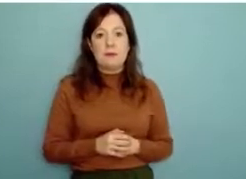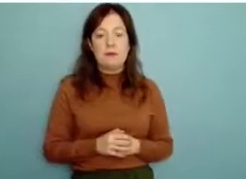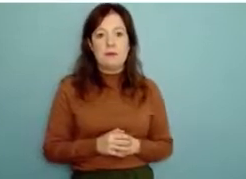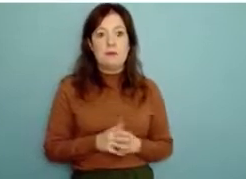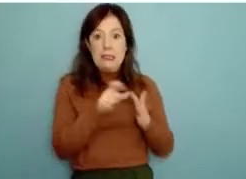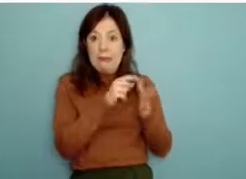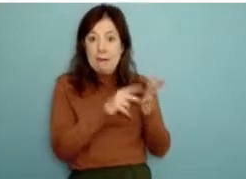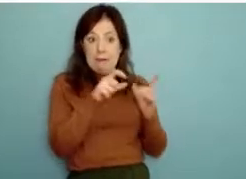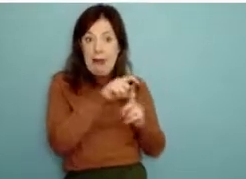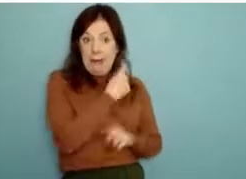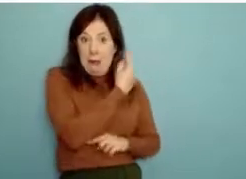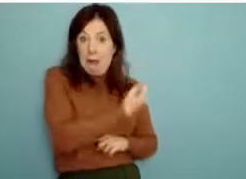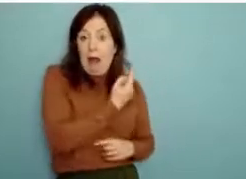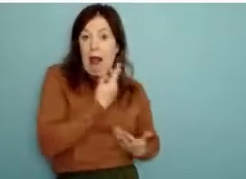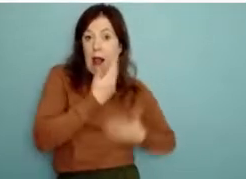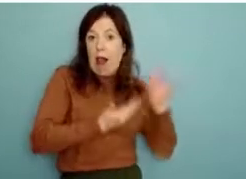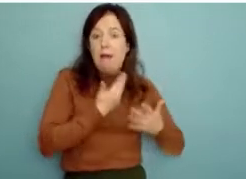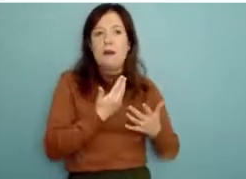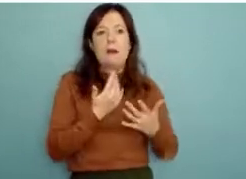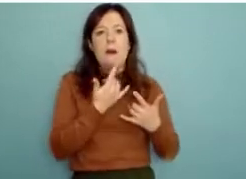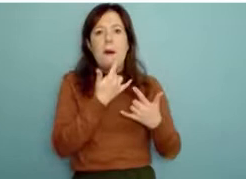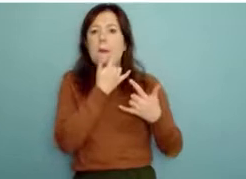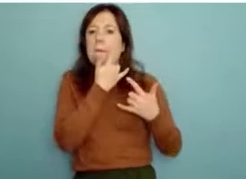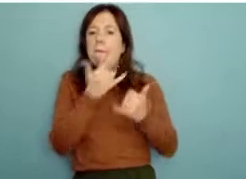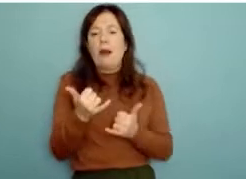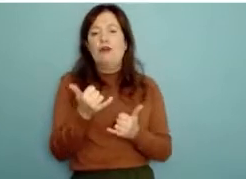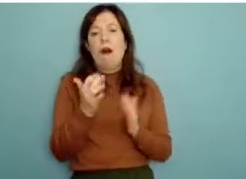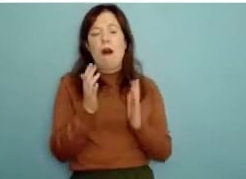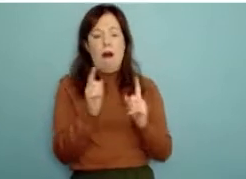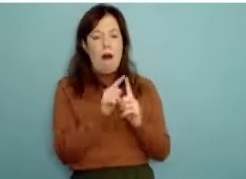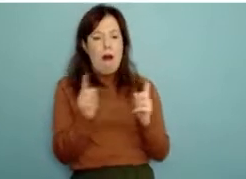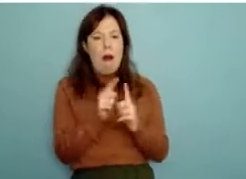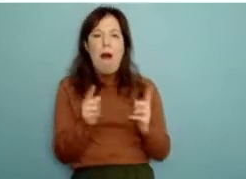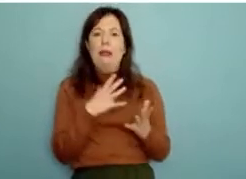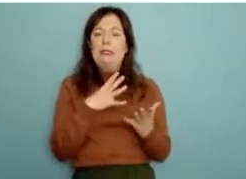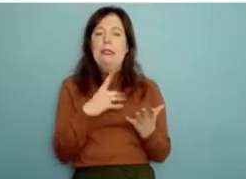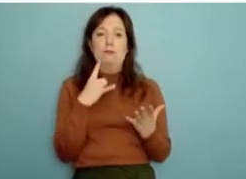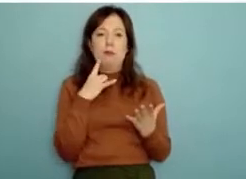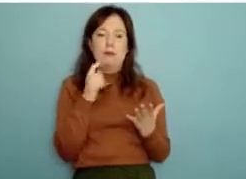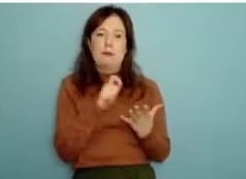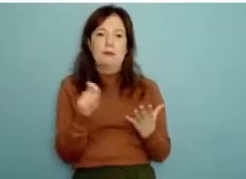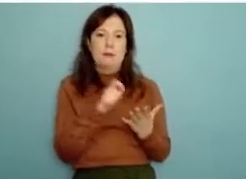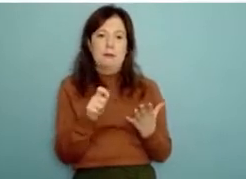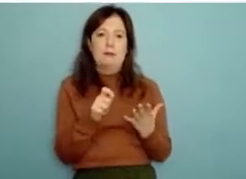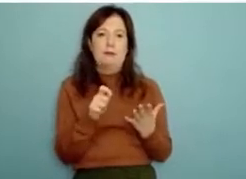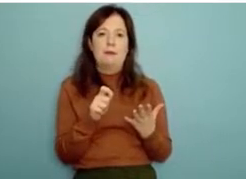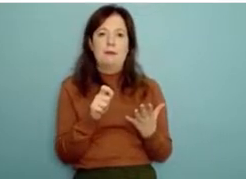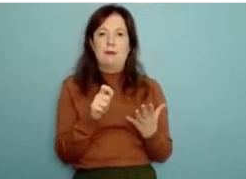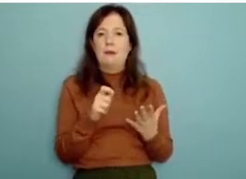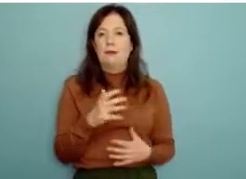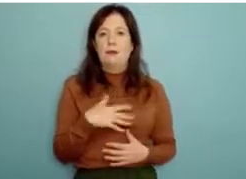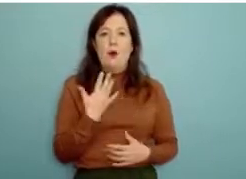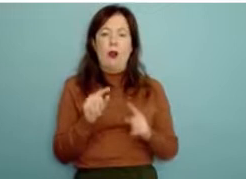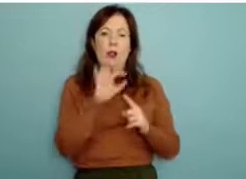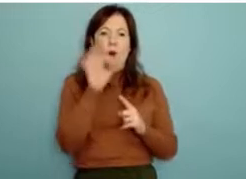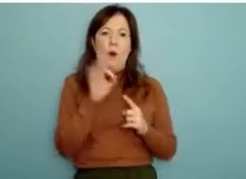is that really measures had to be as easy as possible to collect. So short measures, you didn't want huge long